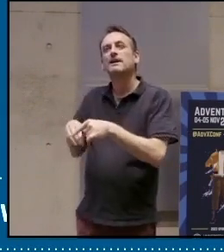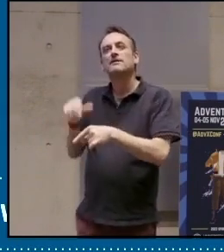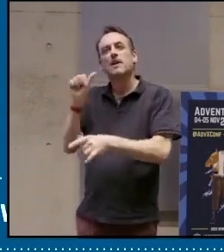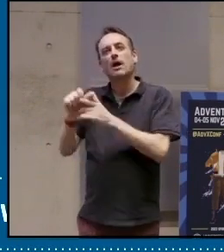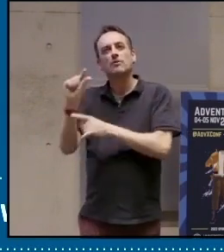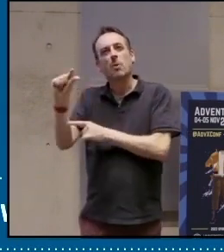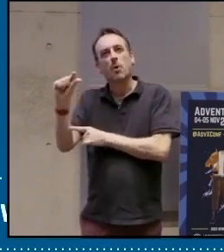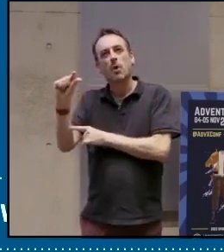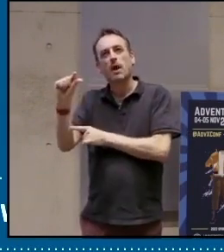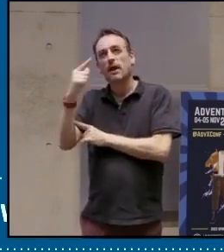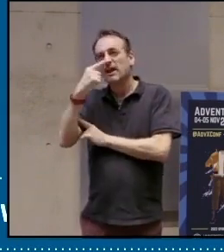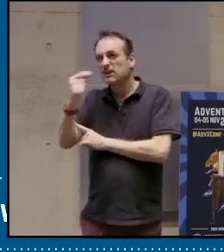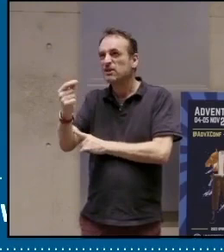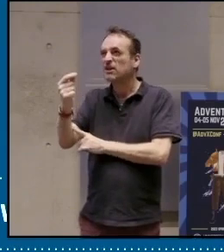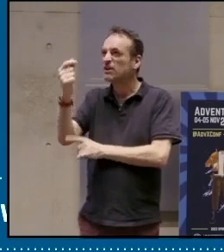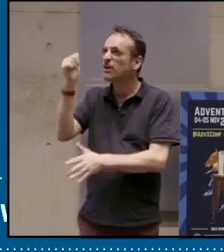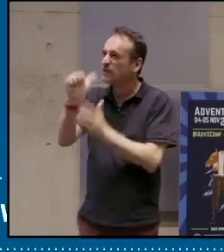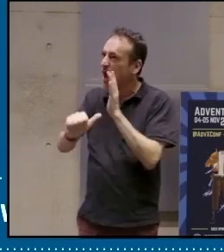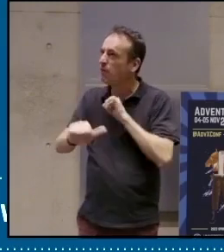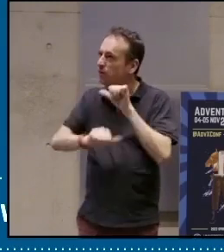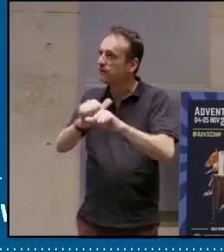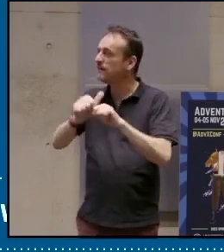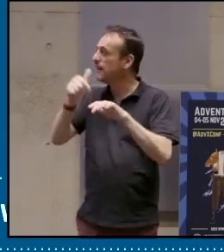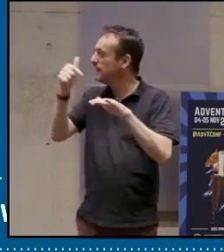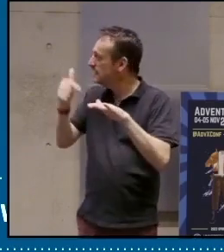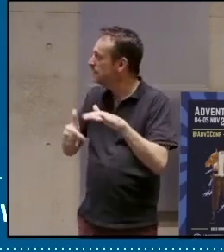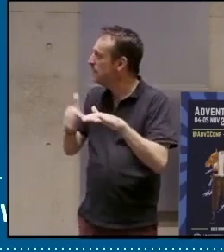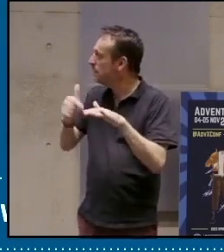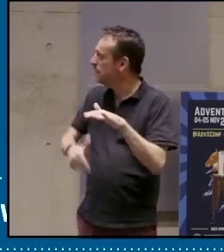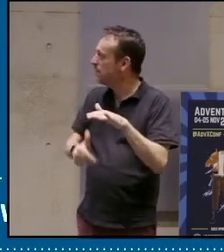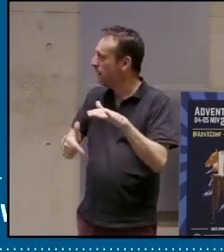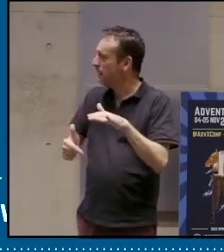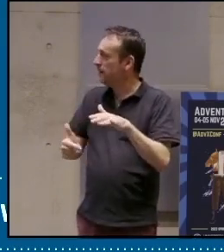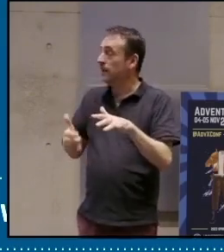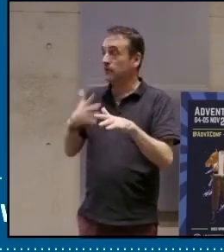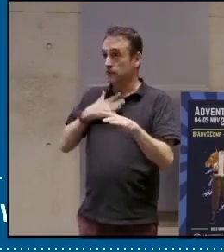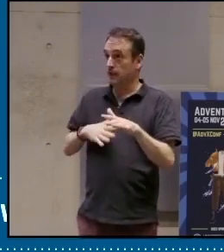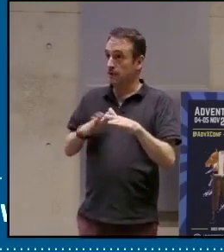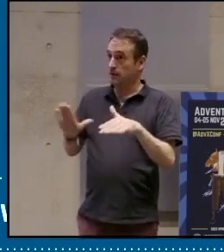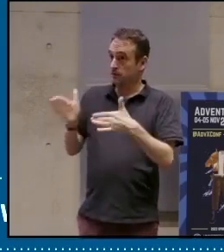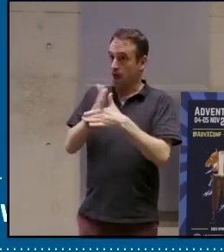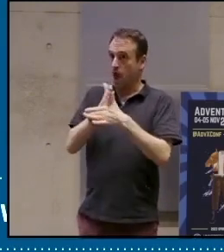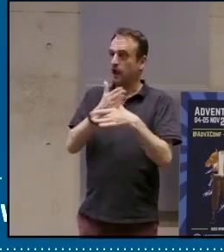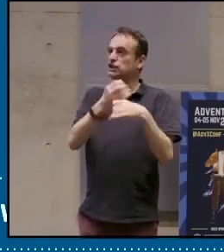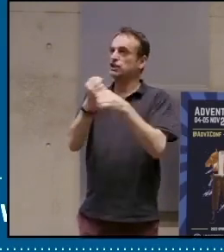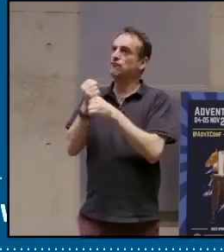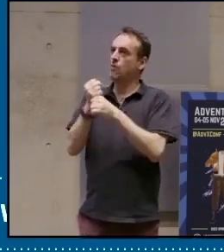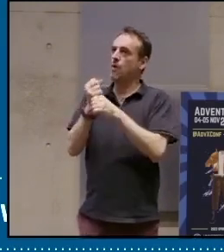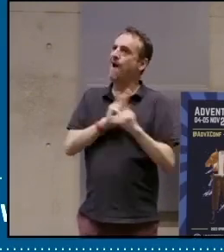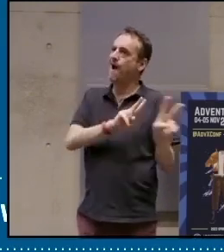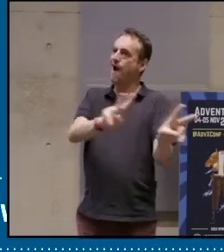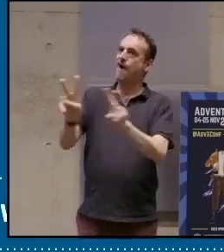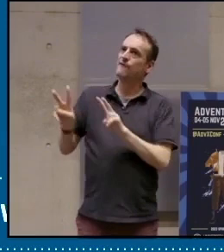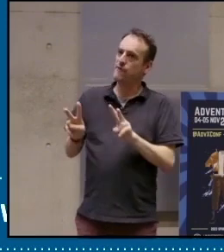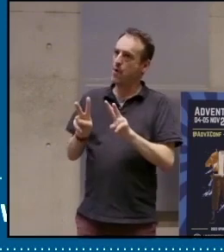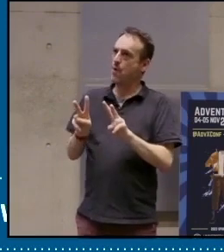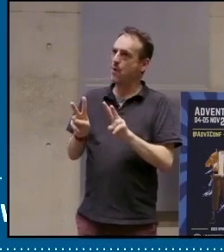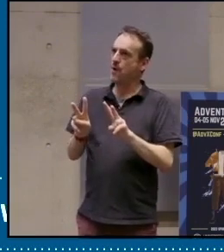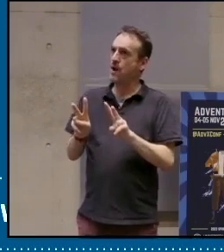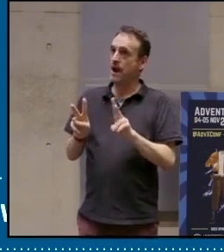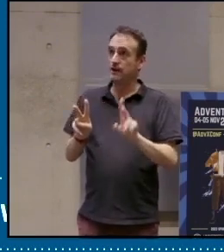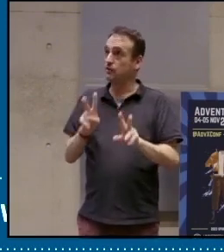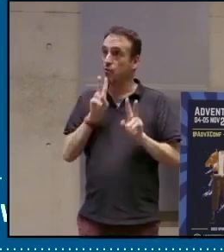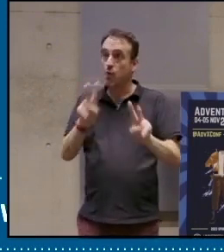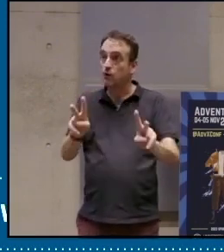overview. This can be very straightforward. You can do this through simple methods. Just do it from a lot of different sources. Watch